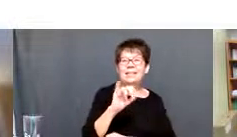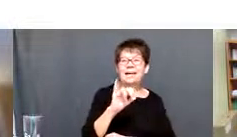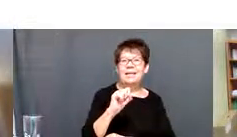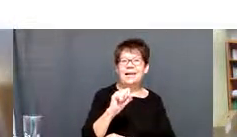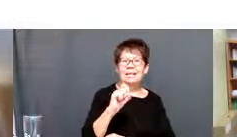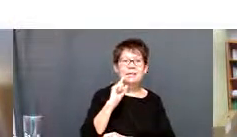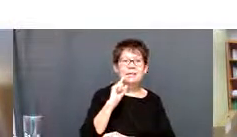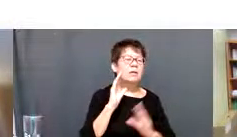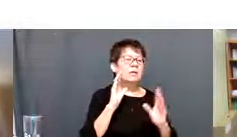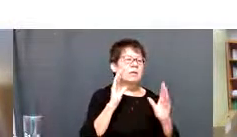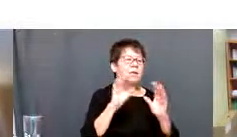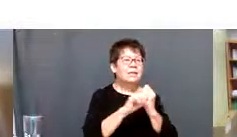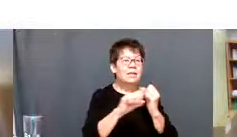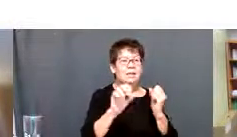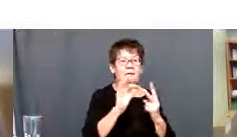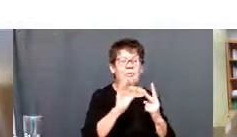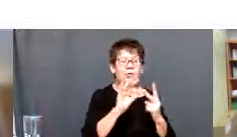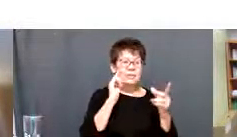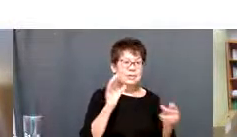Decision Meeting.